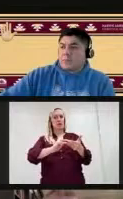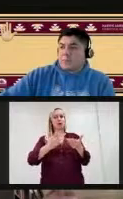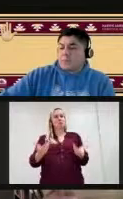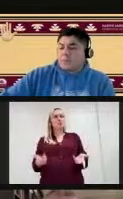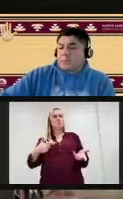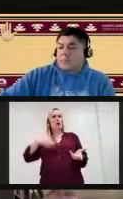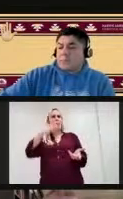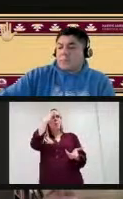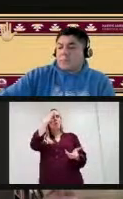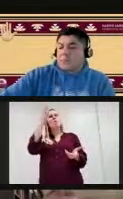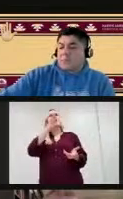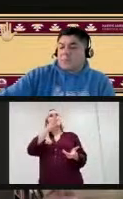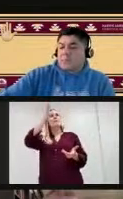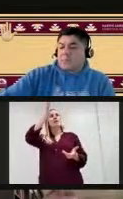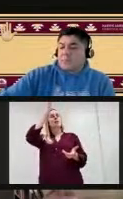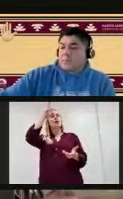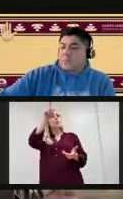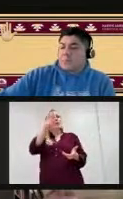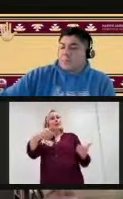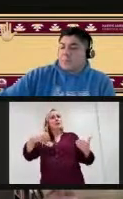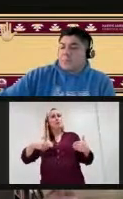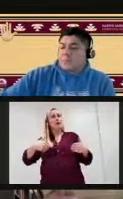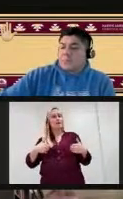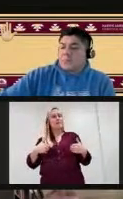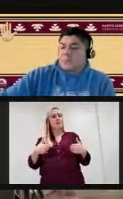know that the parents, you know, we have to have, as